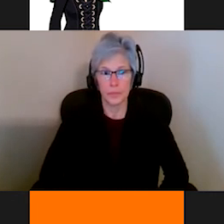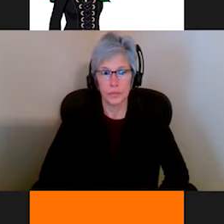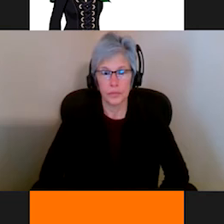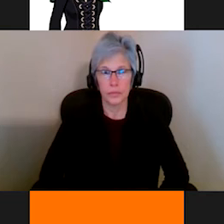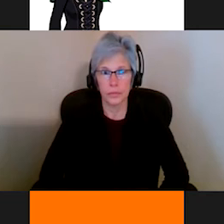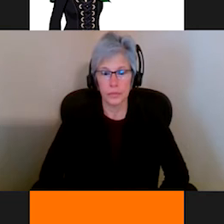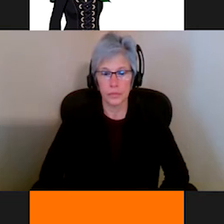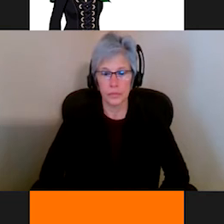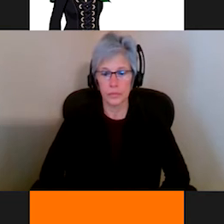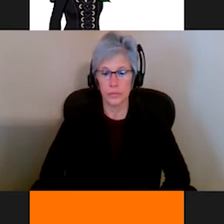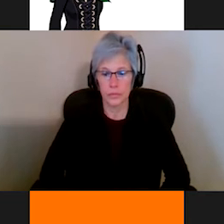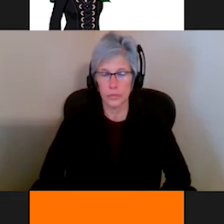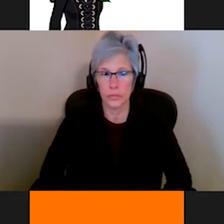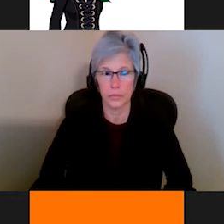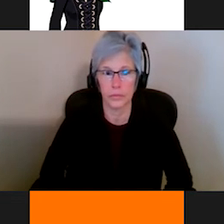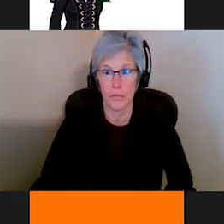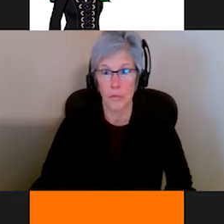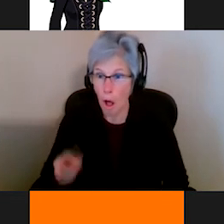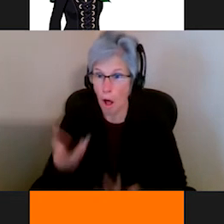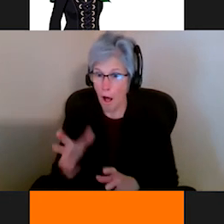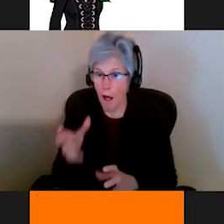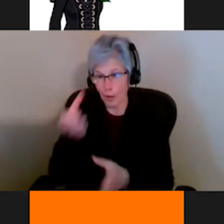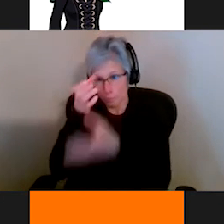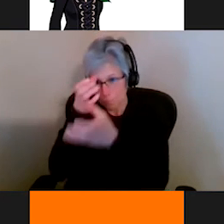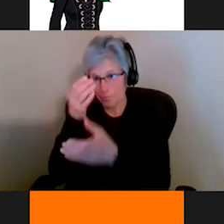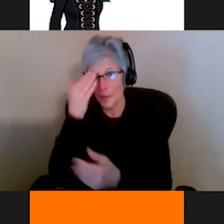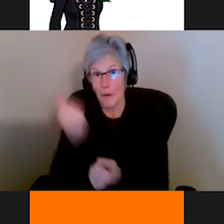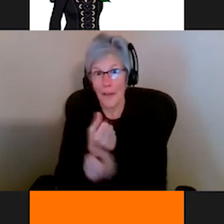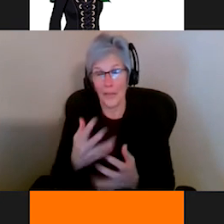I All don't. right. Everybody knows everything. That's awesome. They can teach me something.